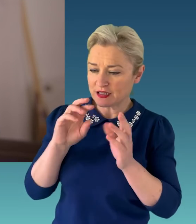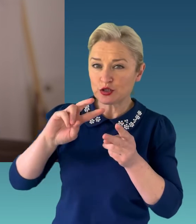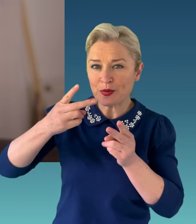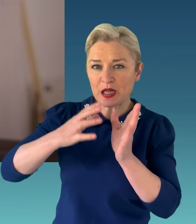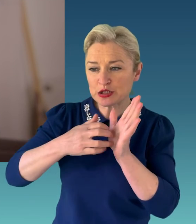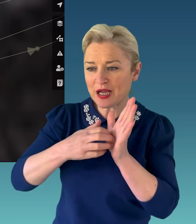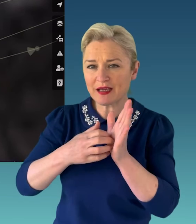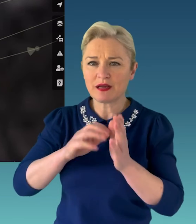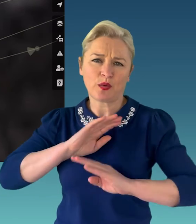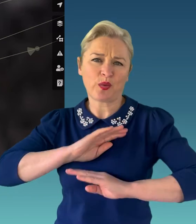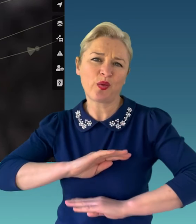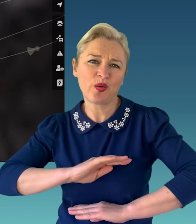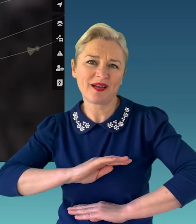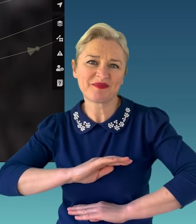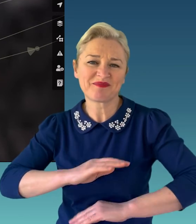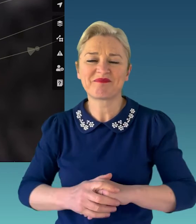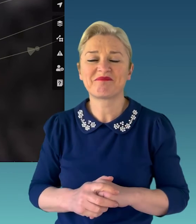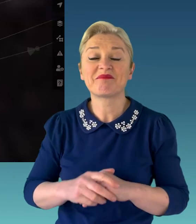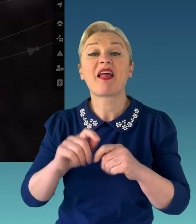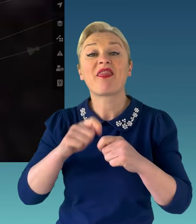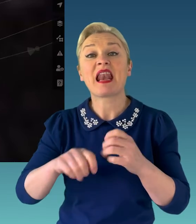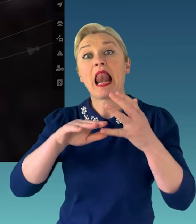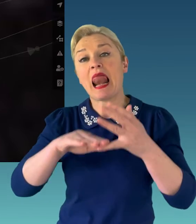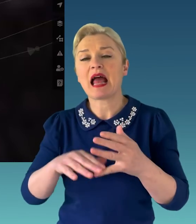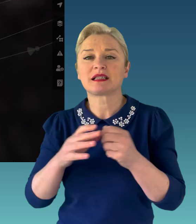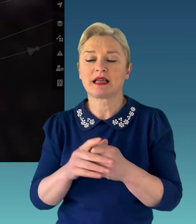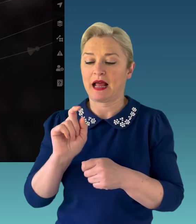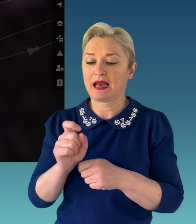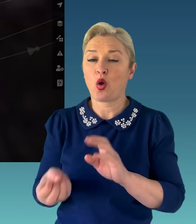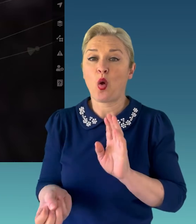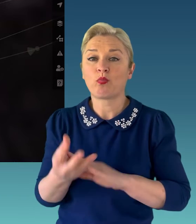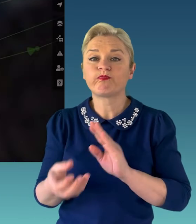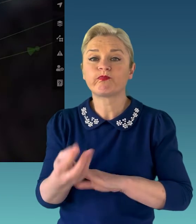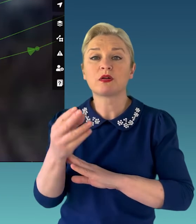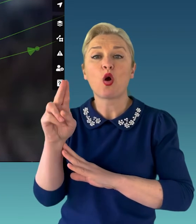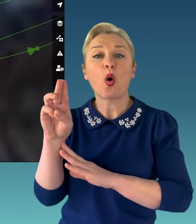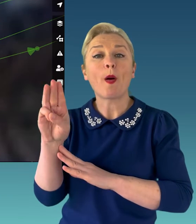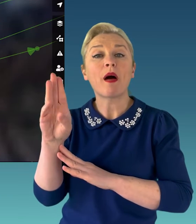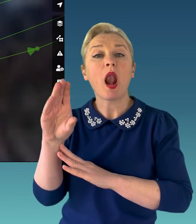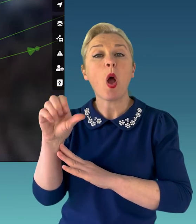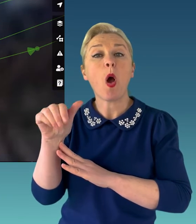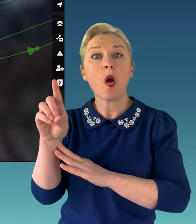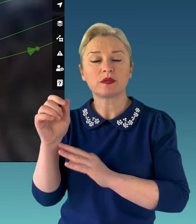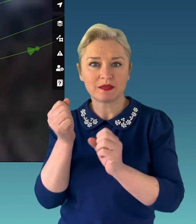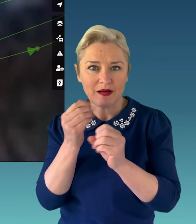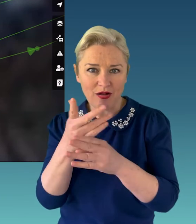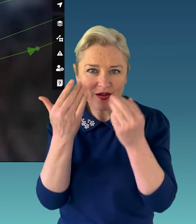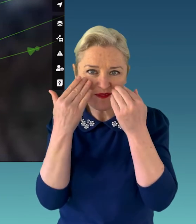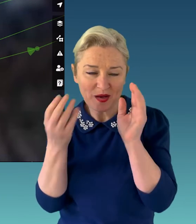is comforting. Finally, click Upload, and then all the information you added goes onto the